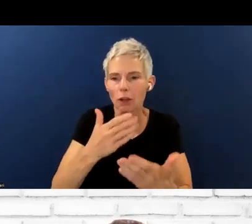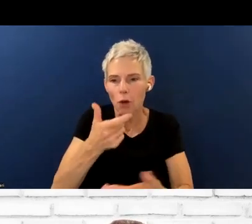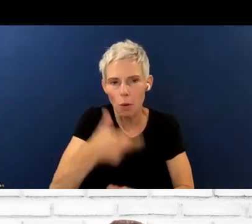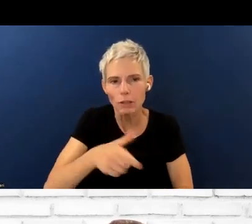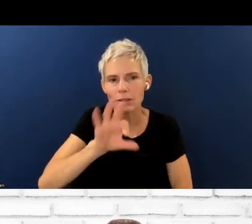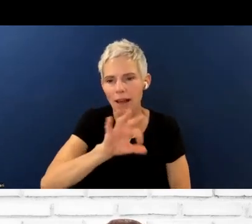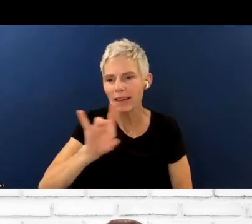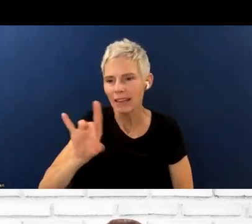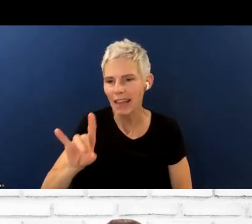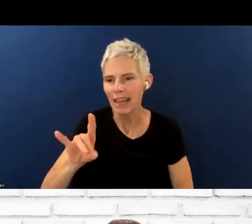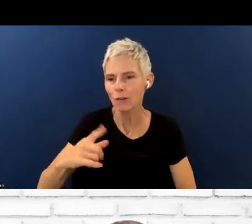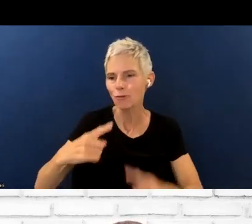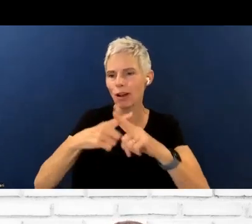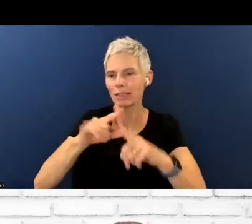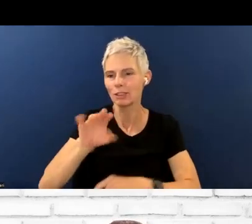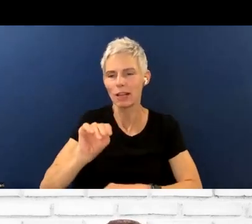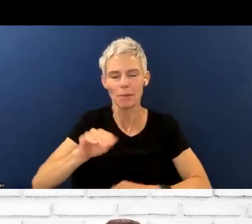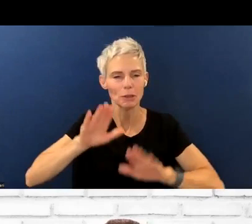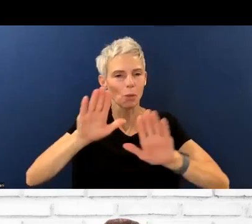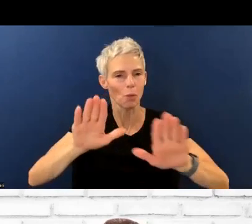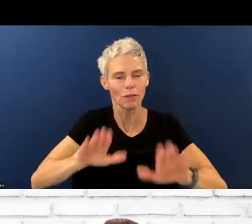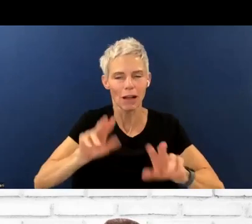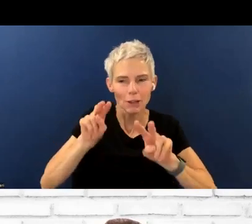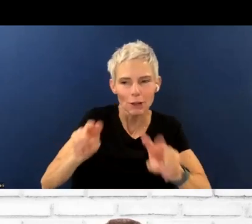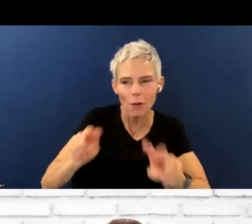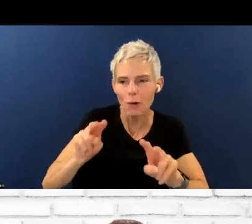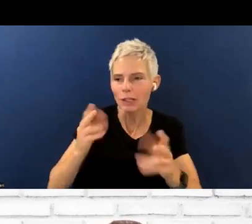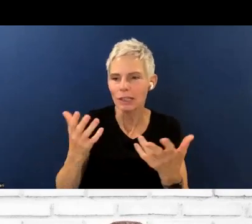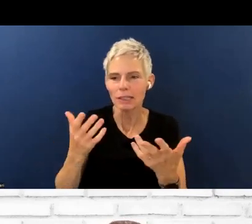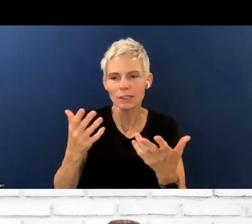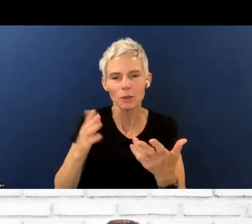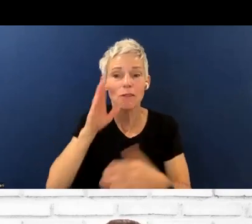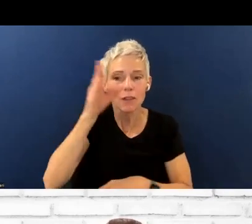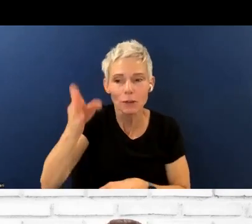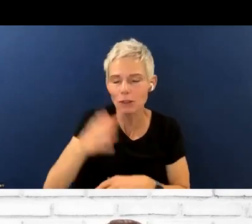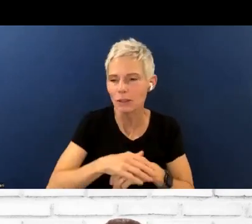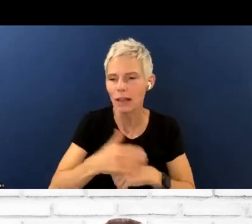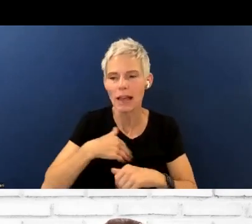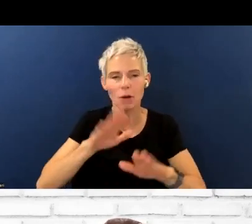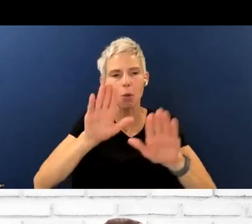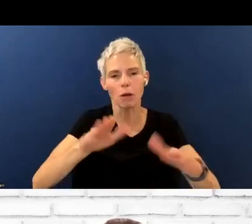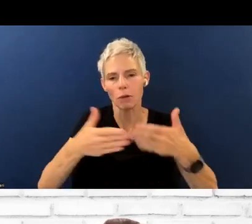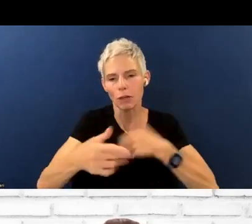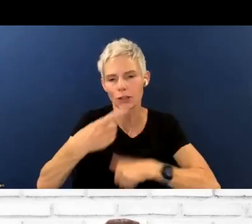been wonderful. I look forward to future ones, and everyone have a wonderful rest of your day, and we'll see you next time.